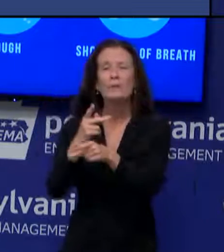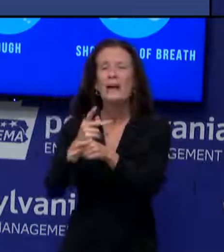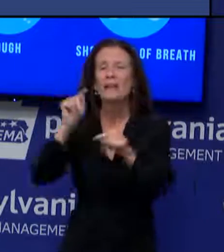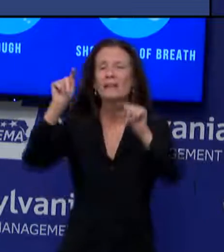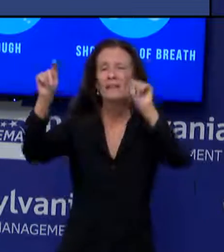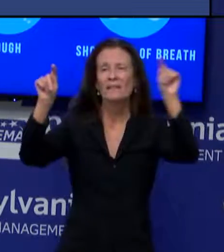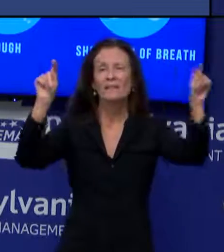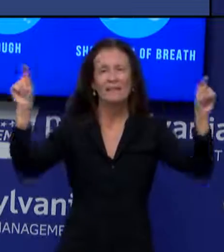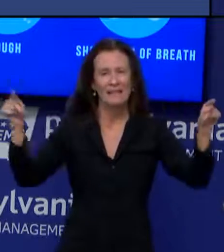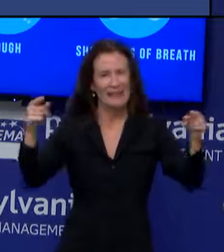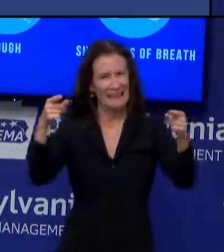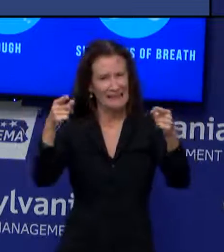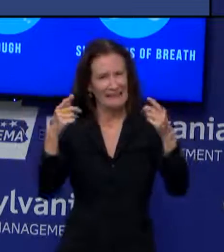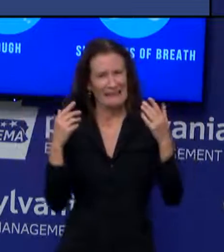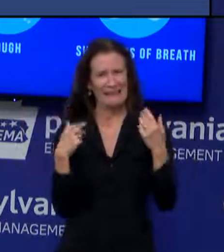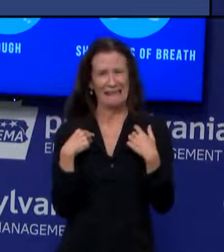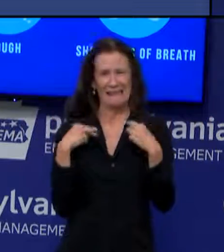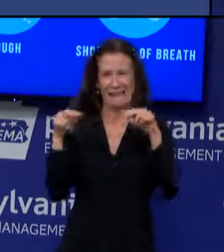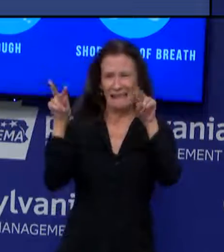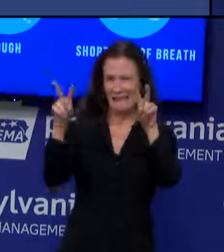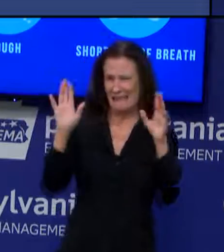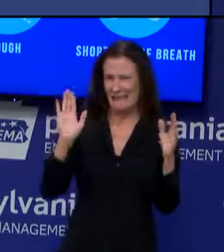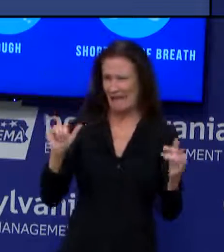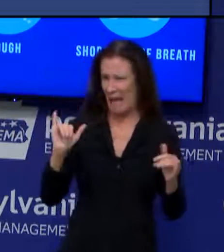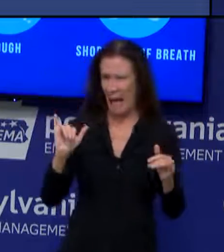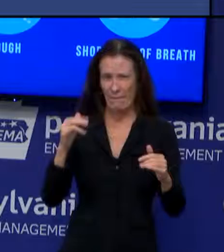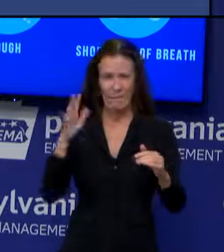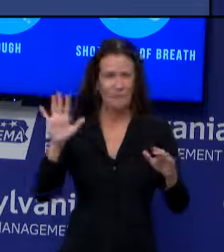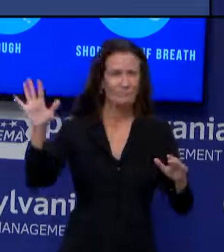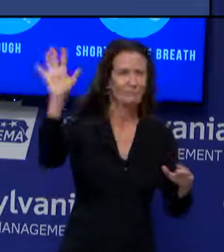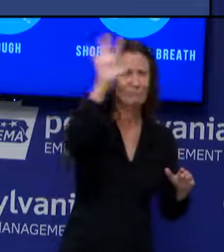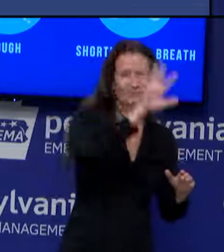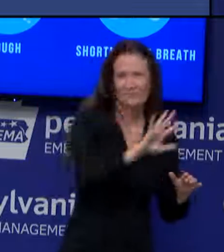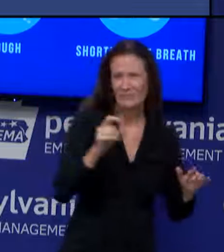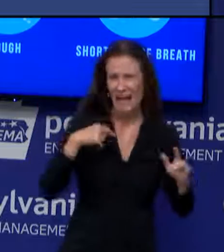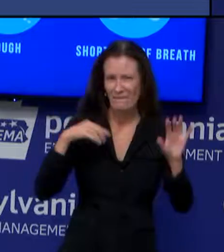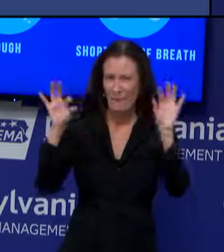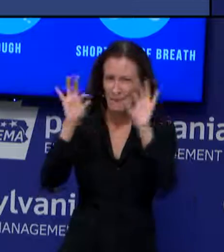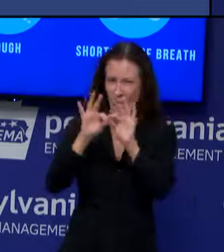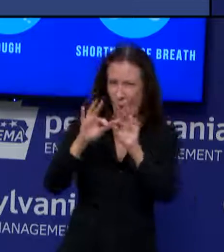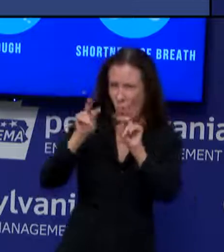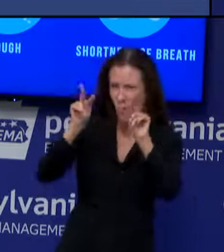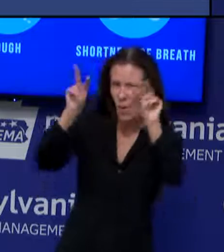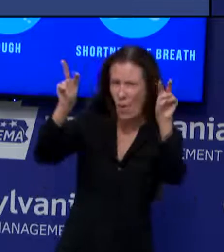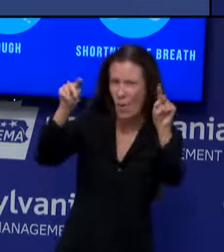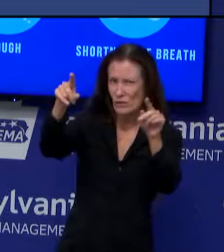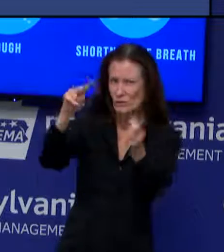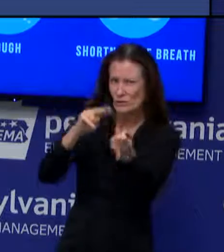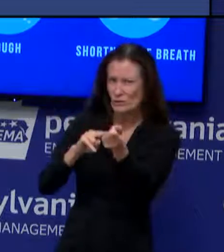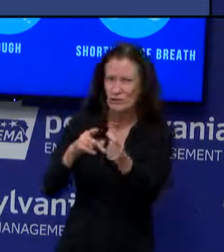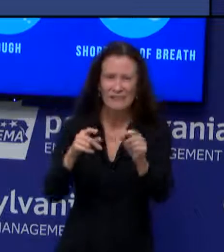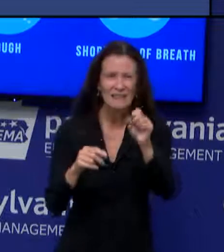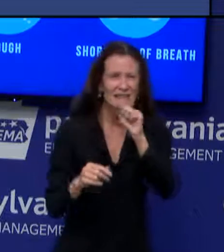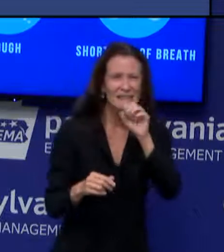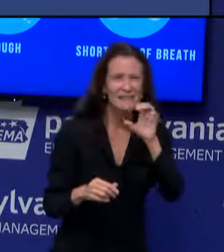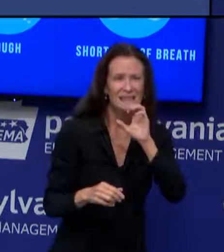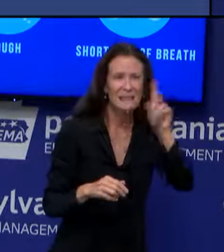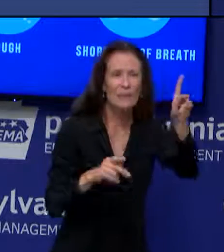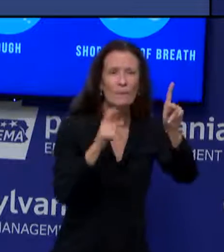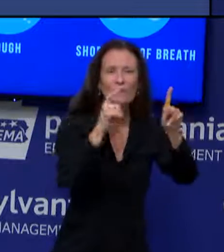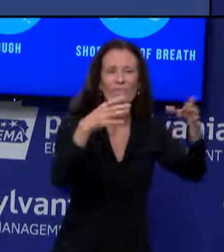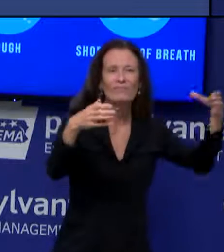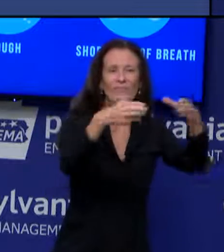counties where they're located. So we have to pay very close attention to vulnerable seniors in congregate settings. And